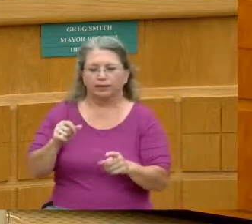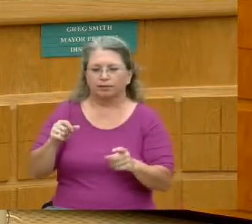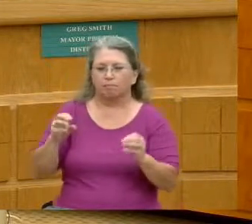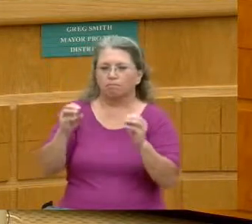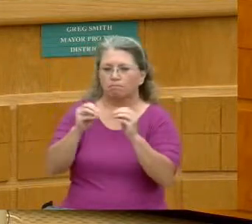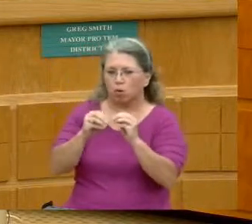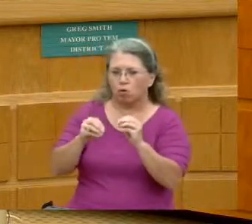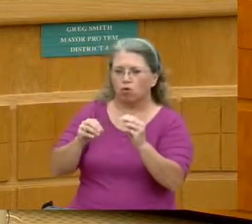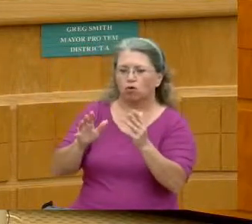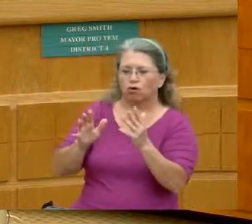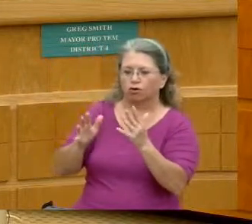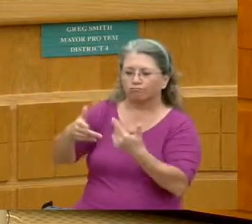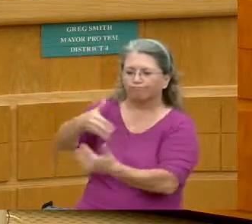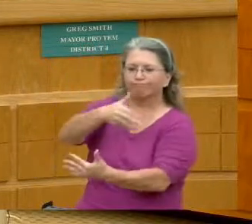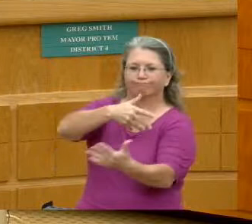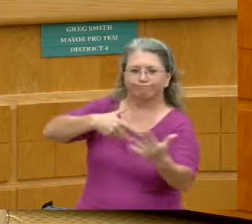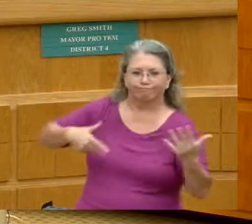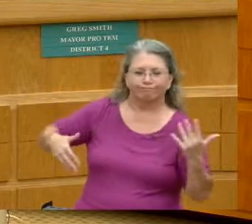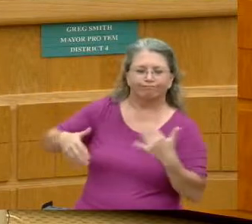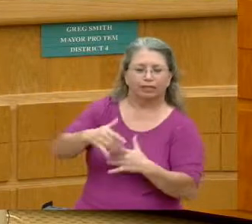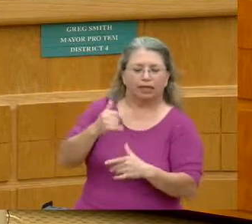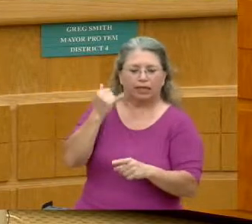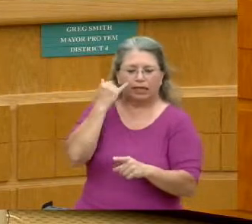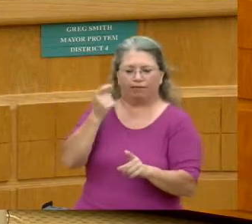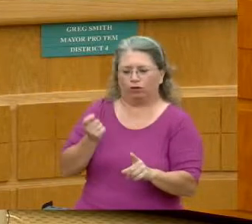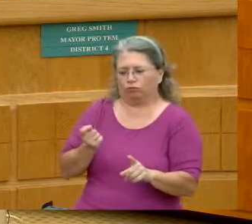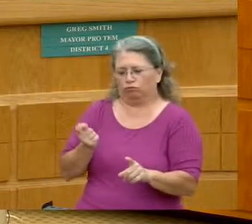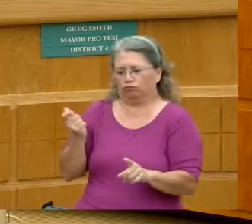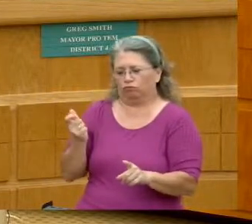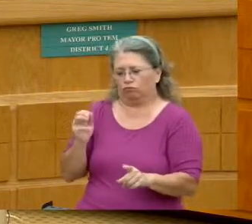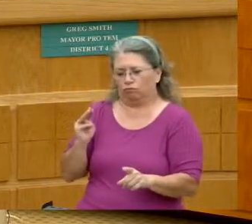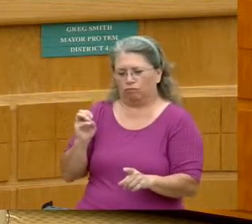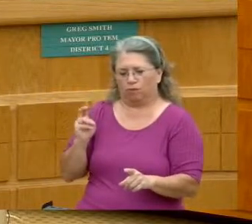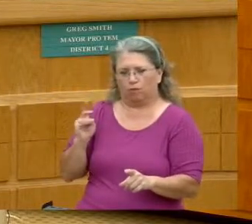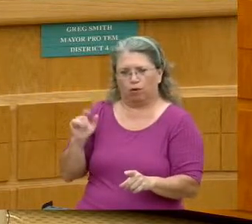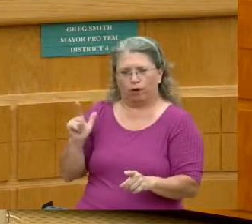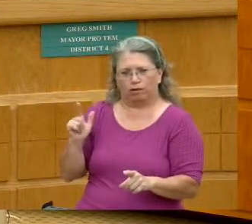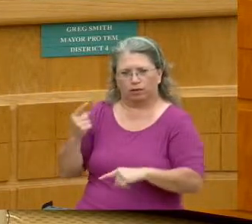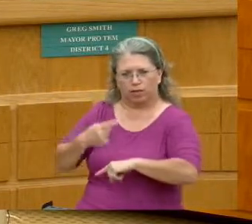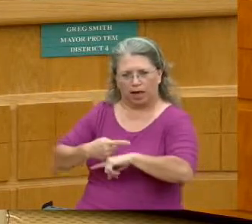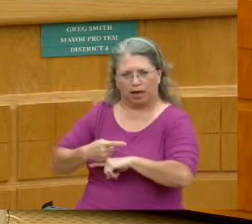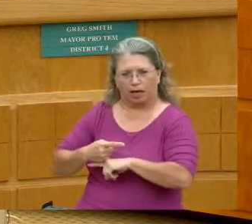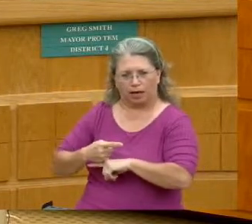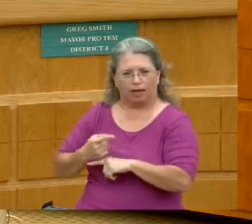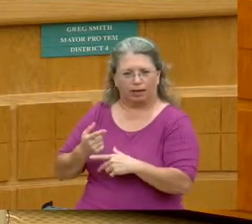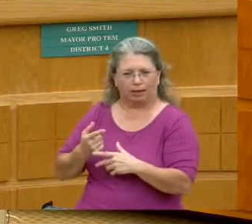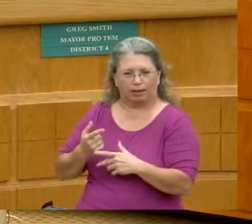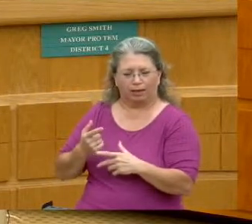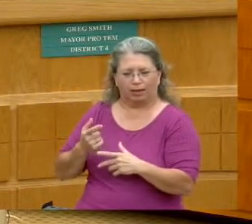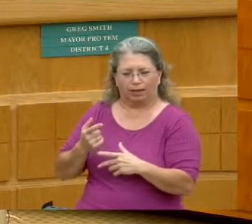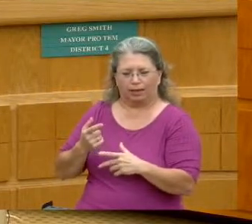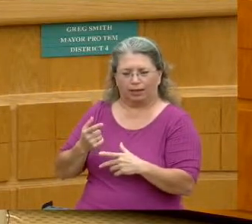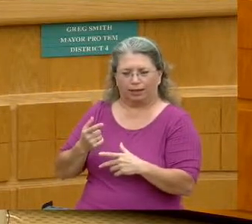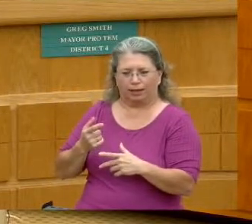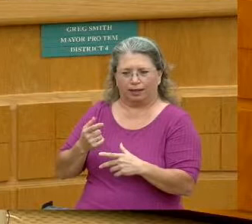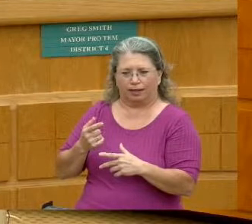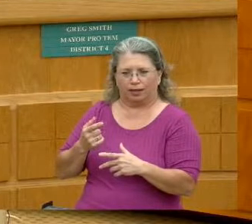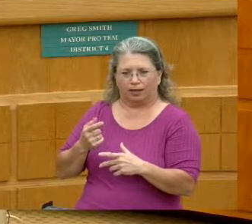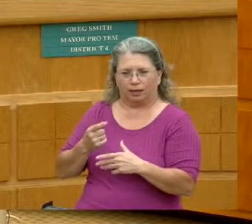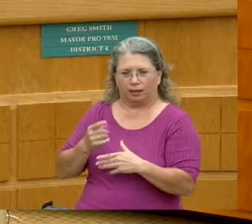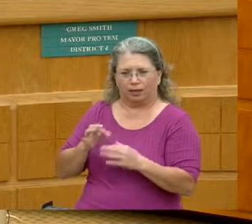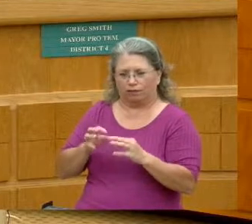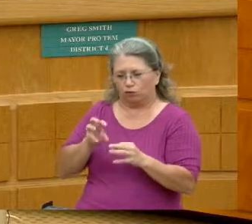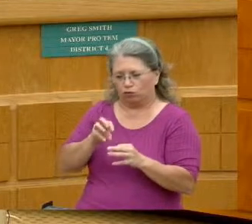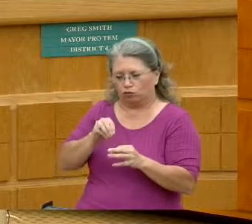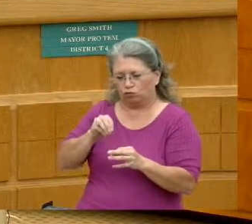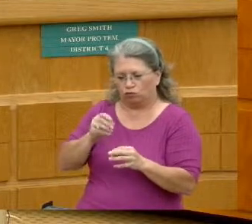aberrant holiday in that it's not every day that's like Memorial Day, right? We still are seeing increases over